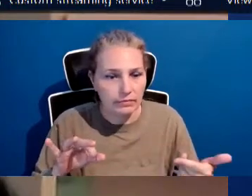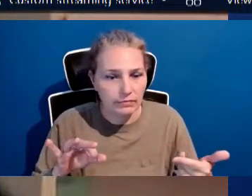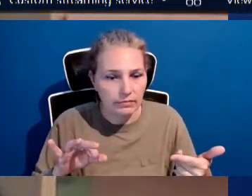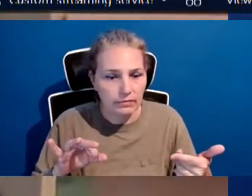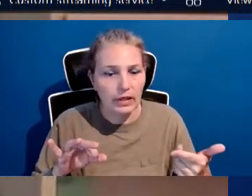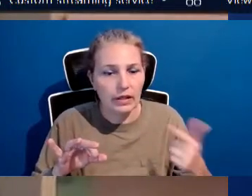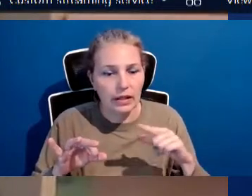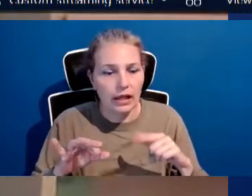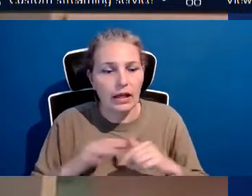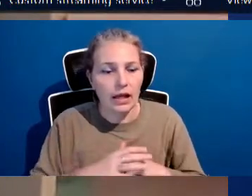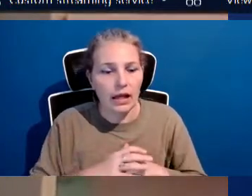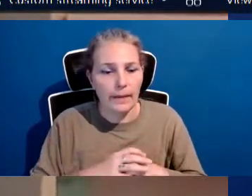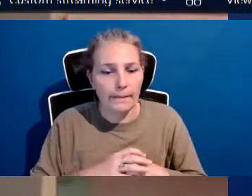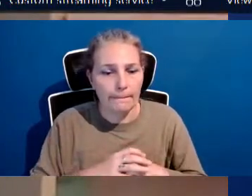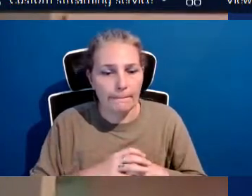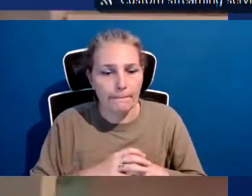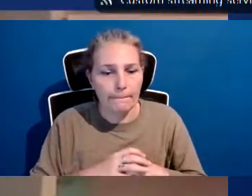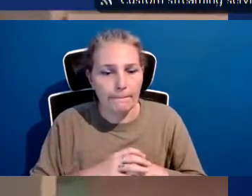Oh, okay.